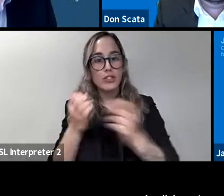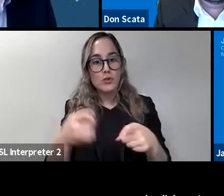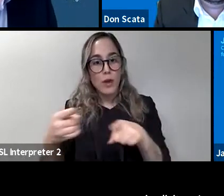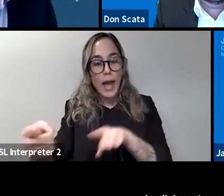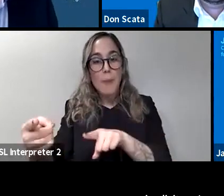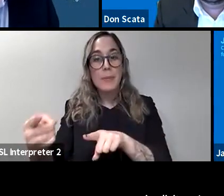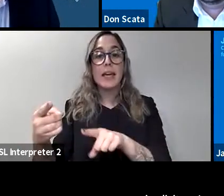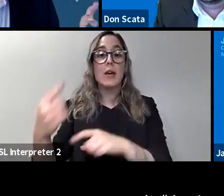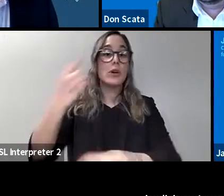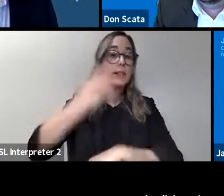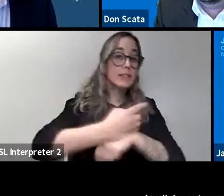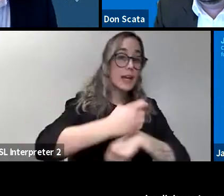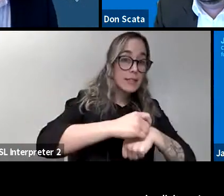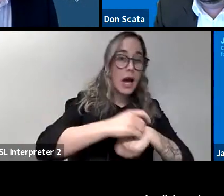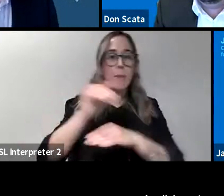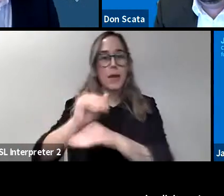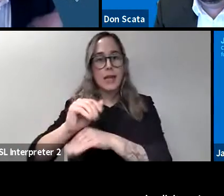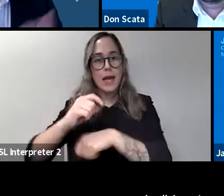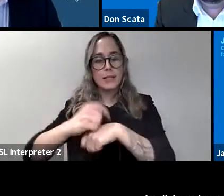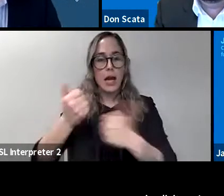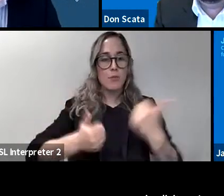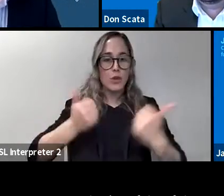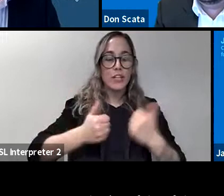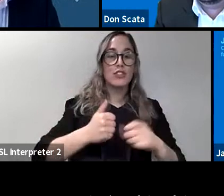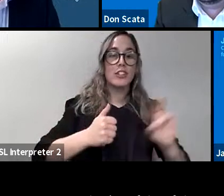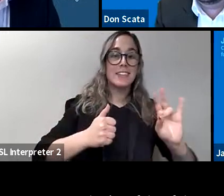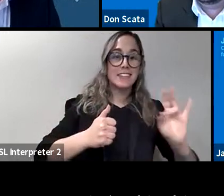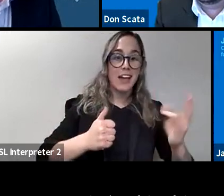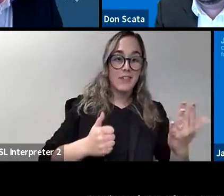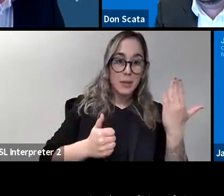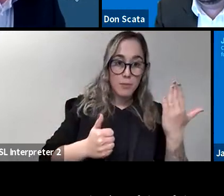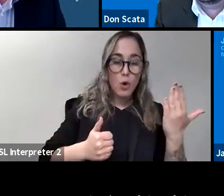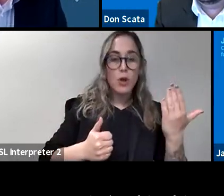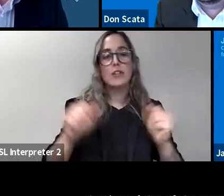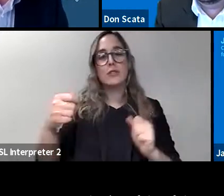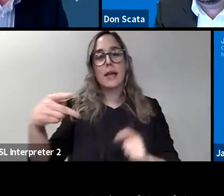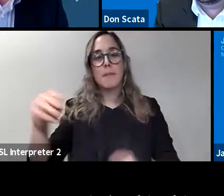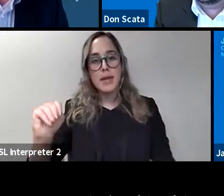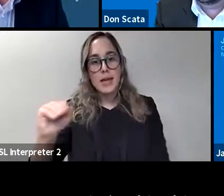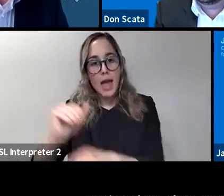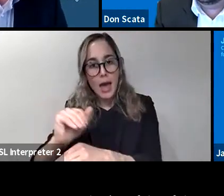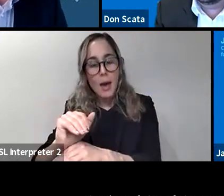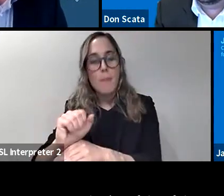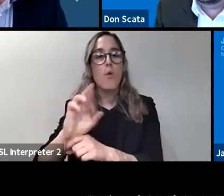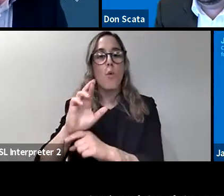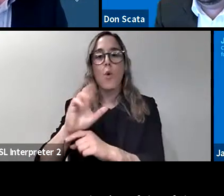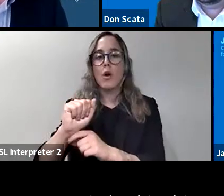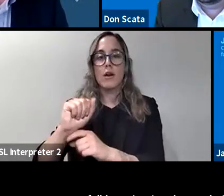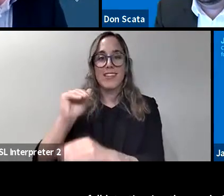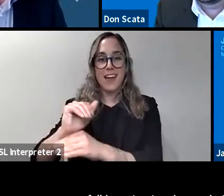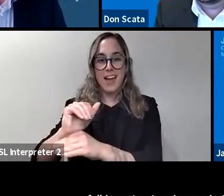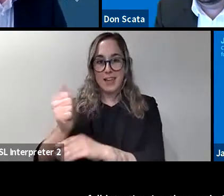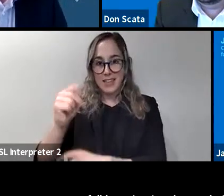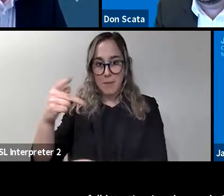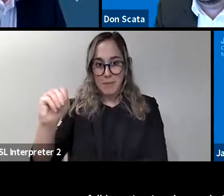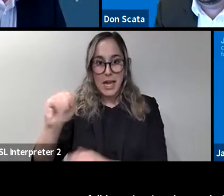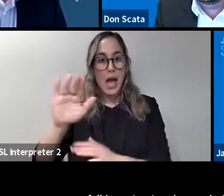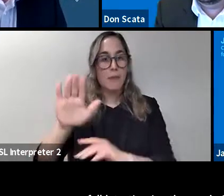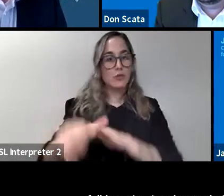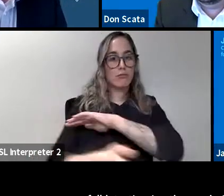the daytime period, which is 7 a.m. to 10 p.m., or the nighttime period, which is 10 p.m. to 7